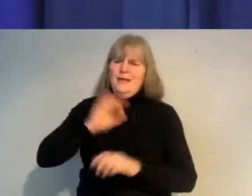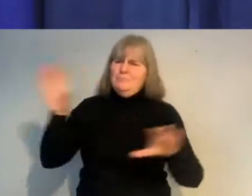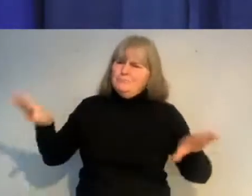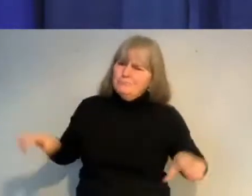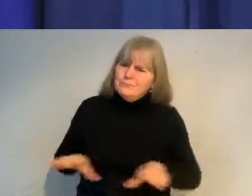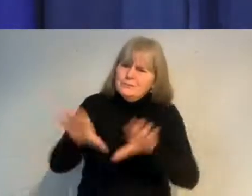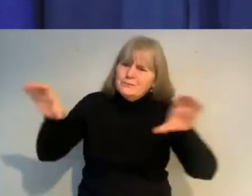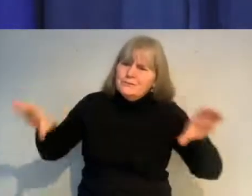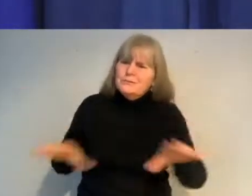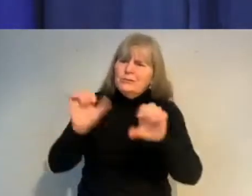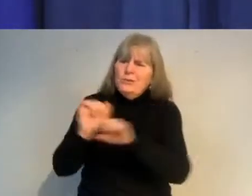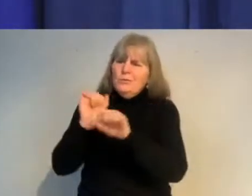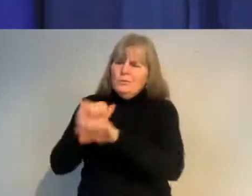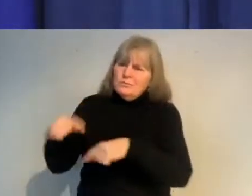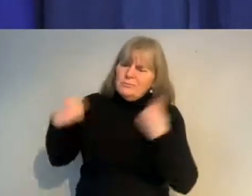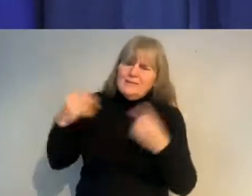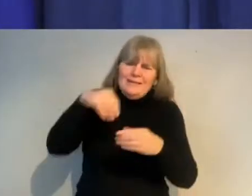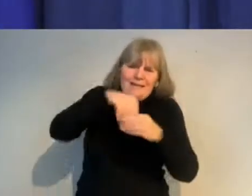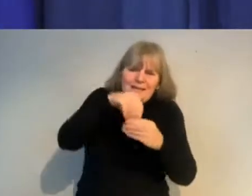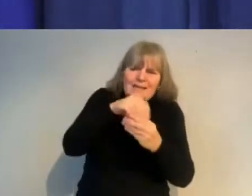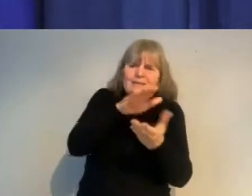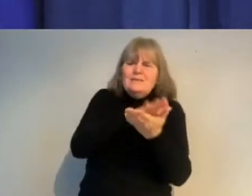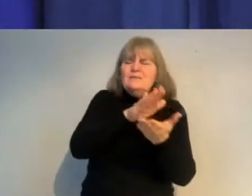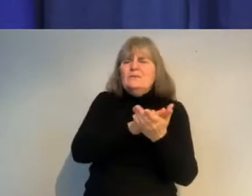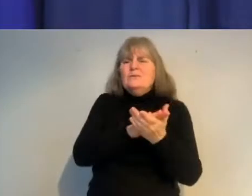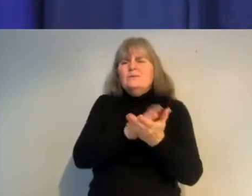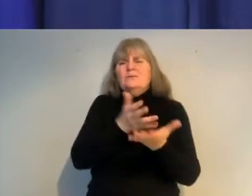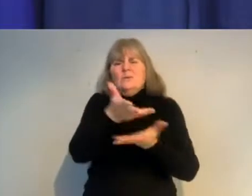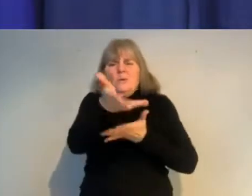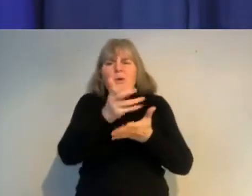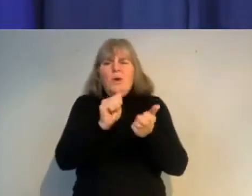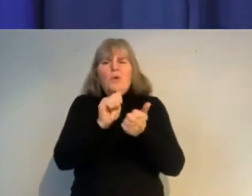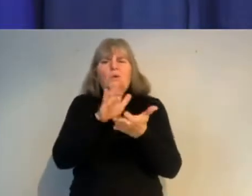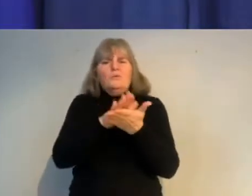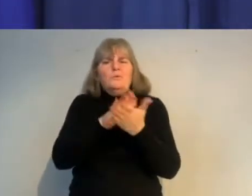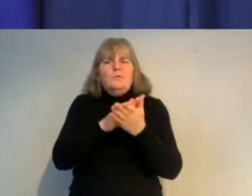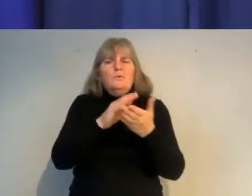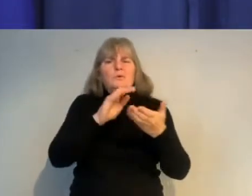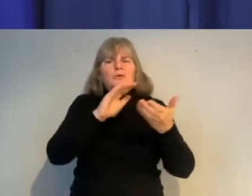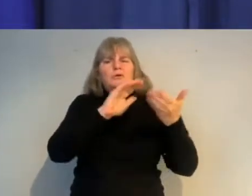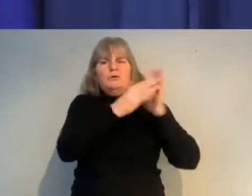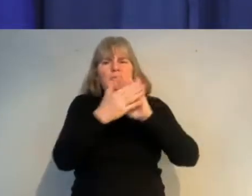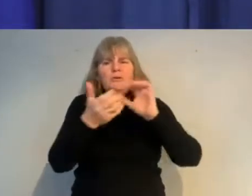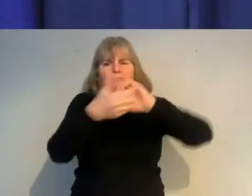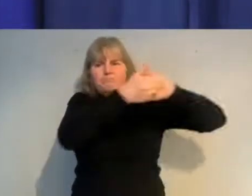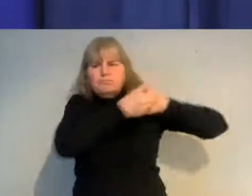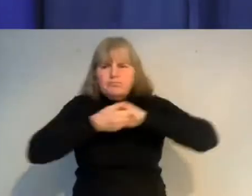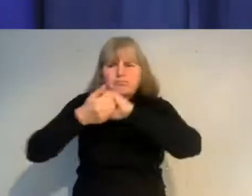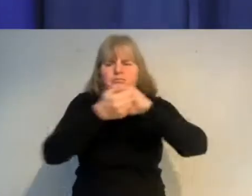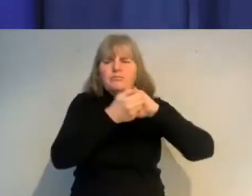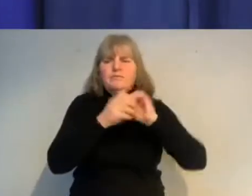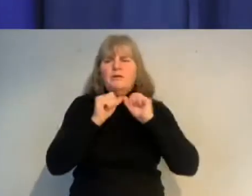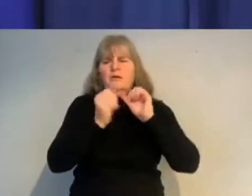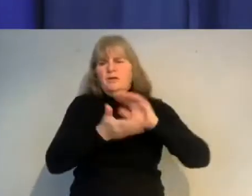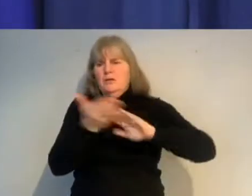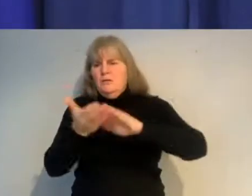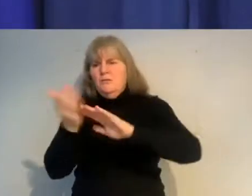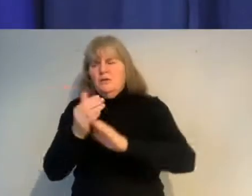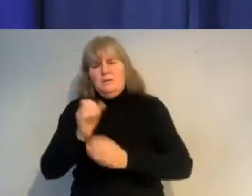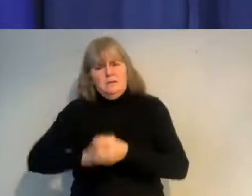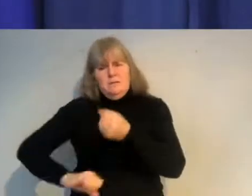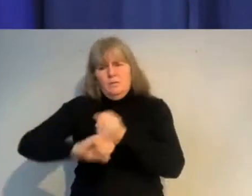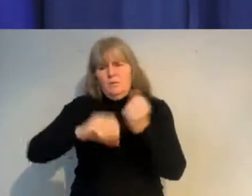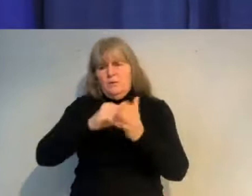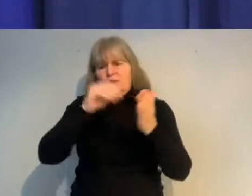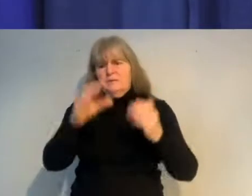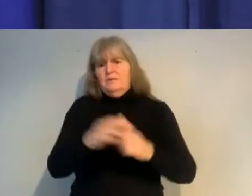schools, with the school community, to keep our schools running and to support our students and to keep them learning through